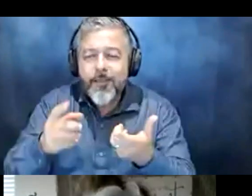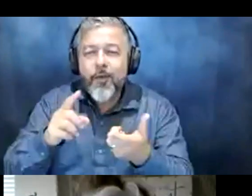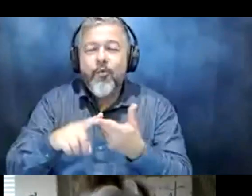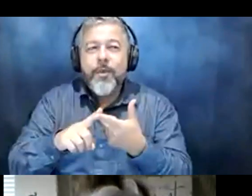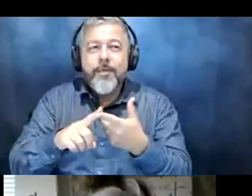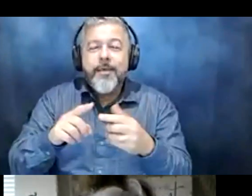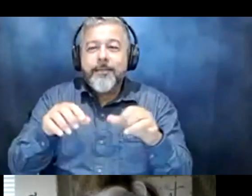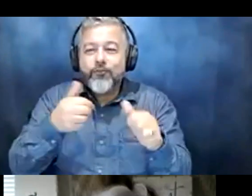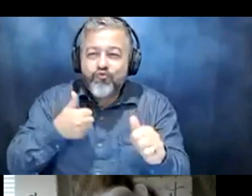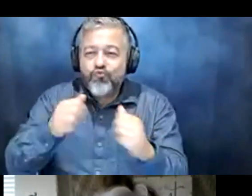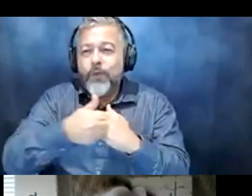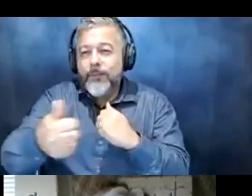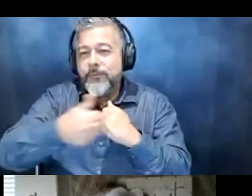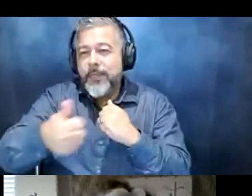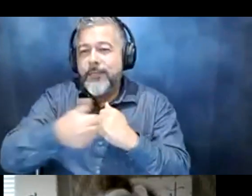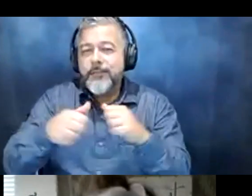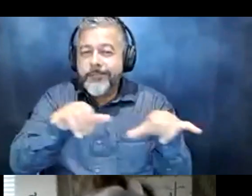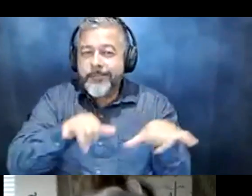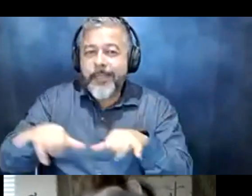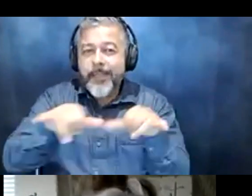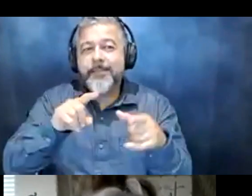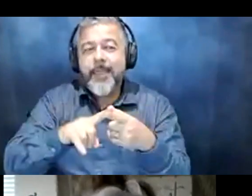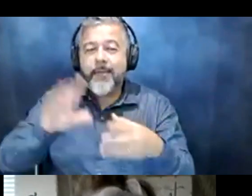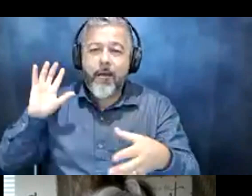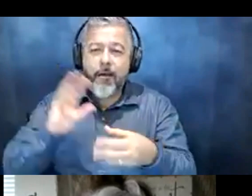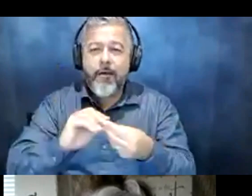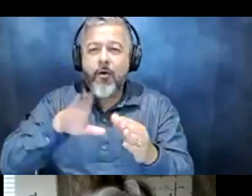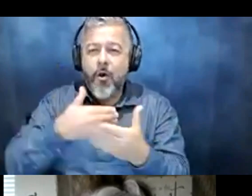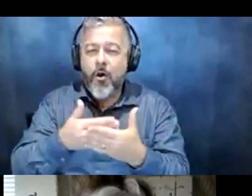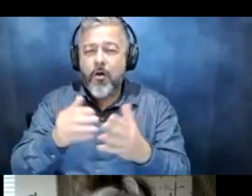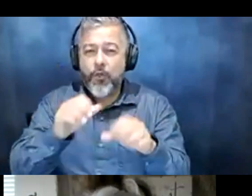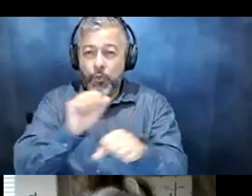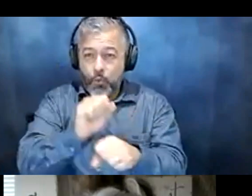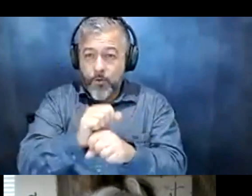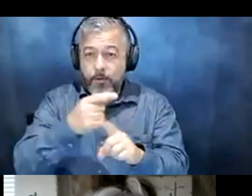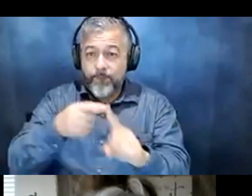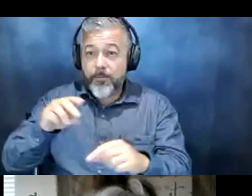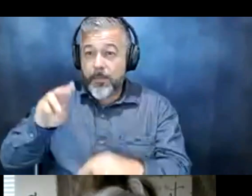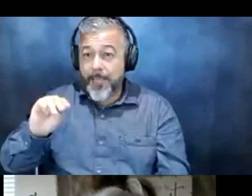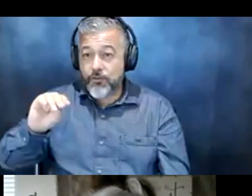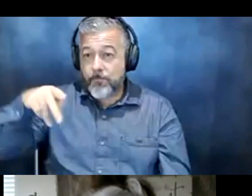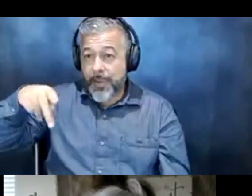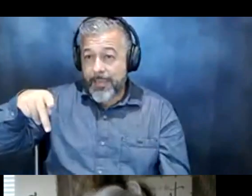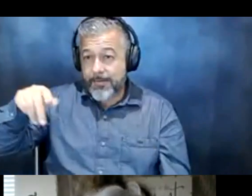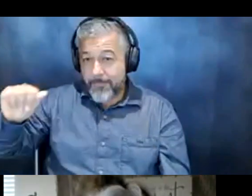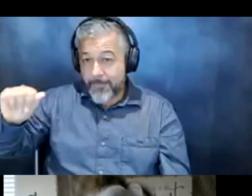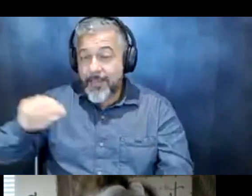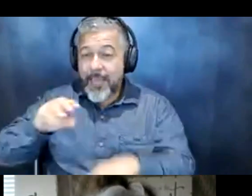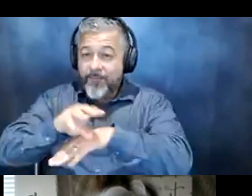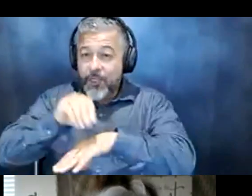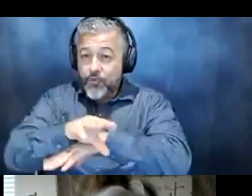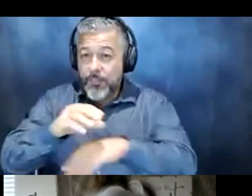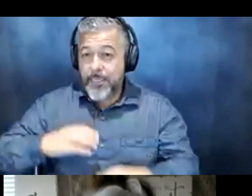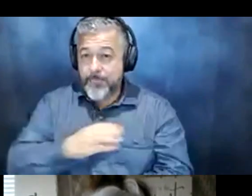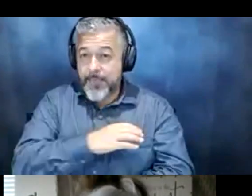and the culminating moment being the entire body of work presented from the Master Plan Stakeholder Advisory Committee related